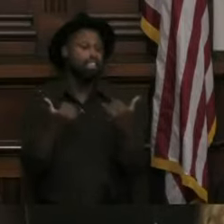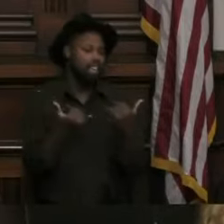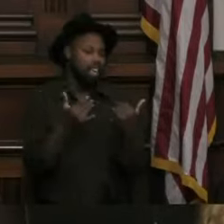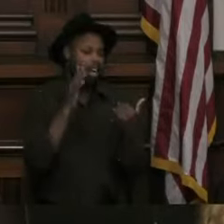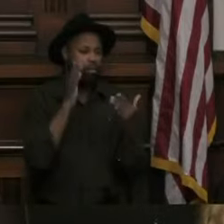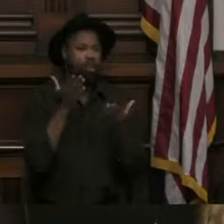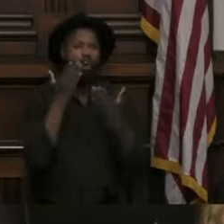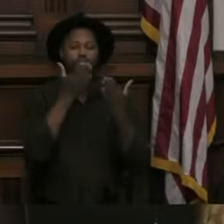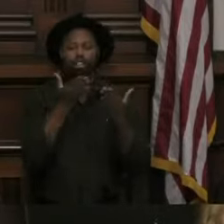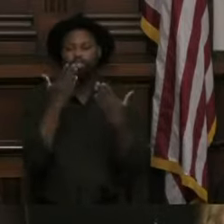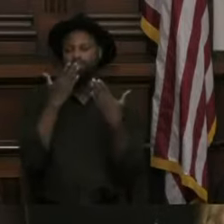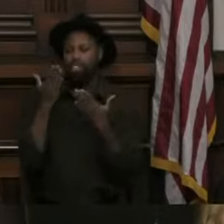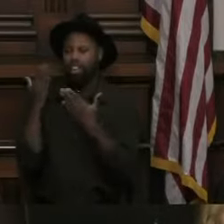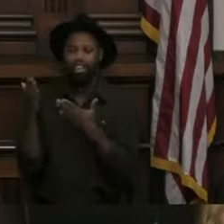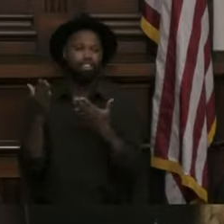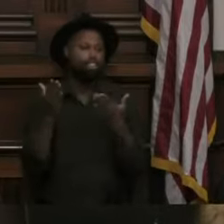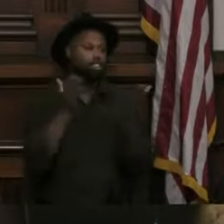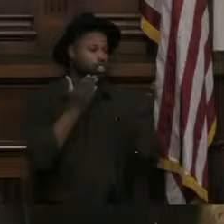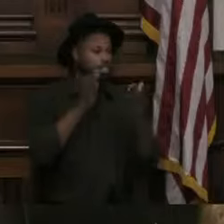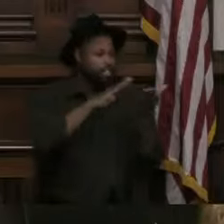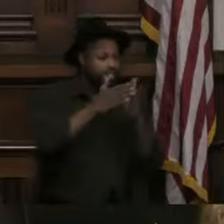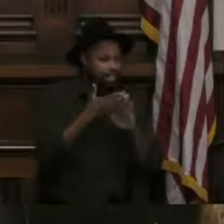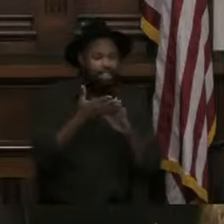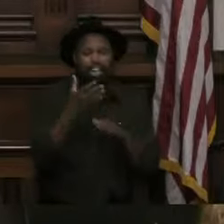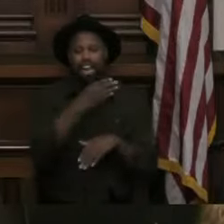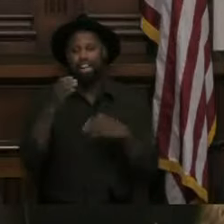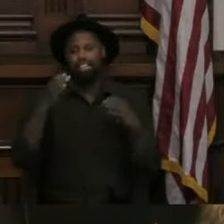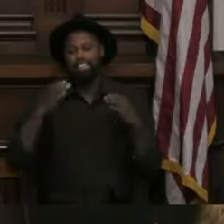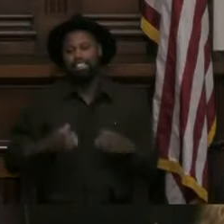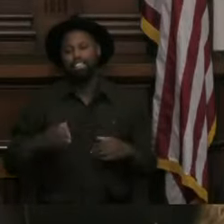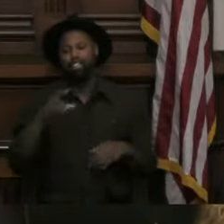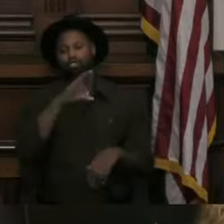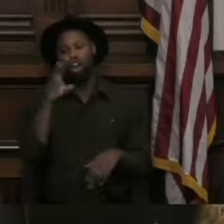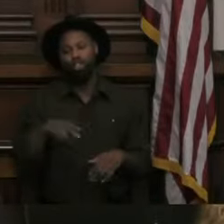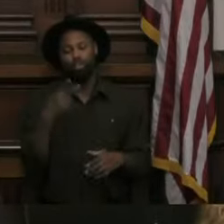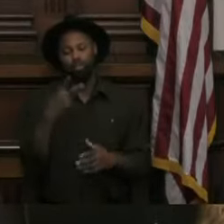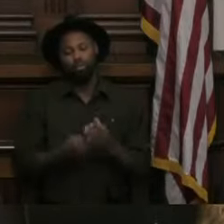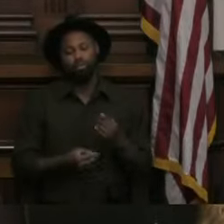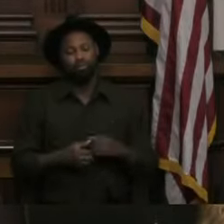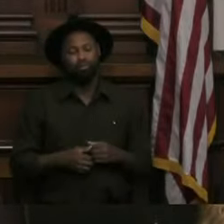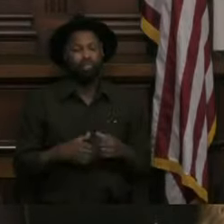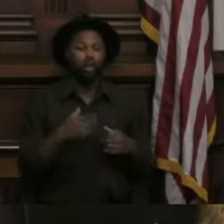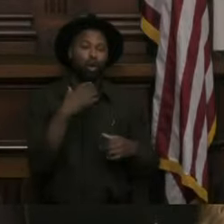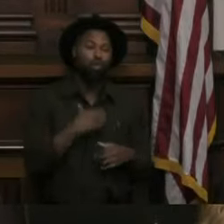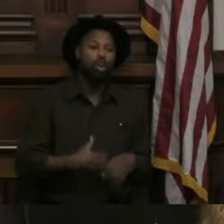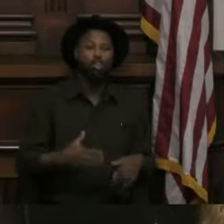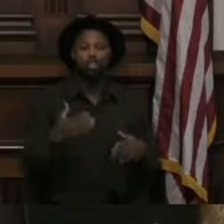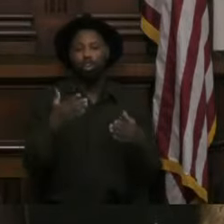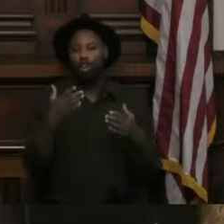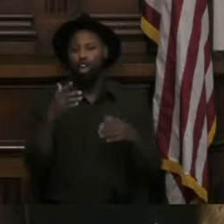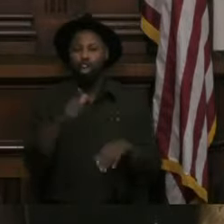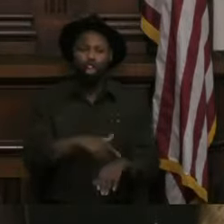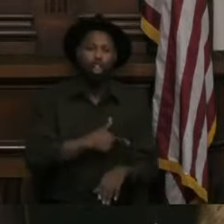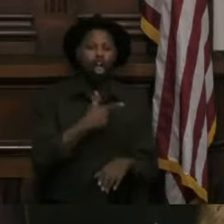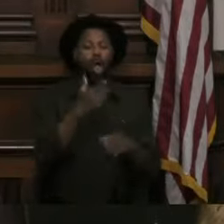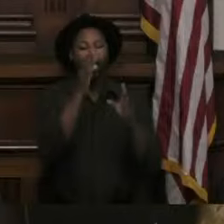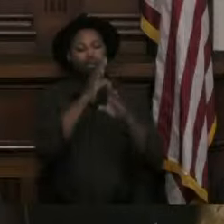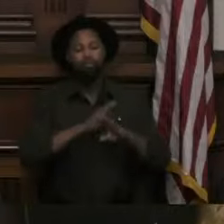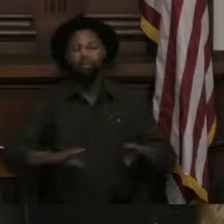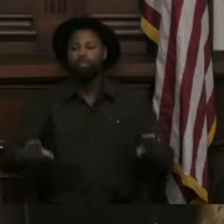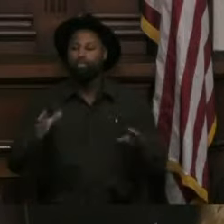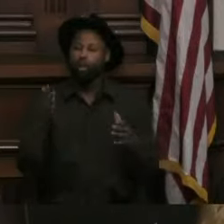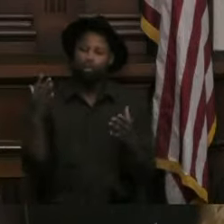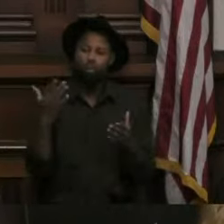our thanks for their service to the city and the citizens of Rochester. And to wish you both a long and peaceful and